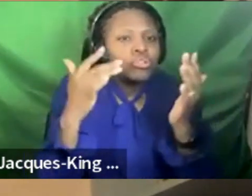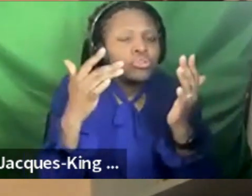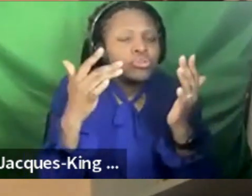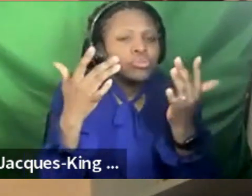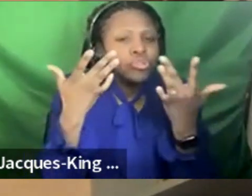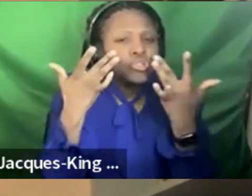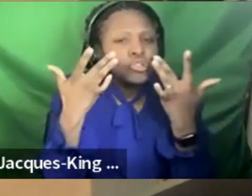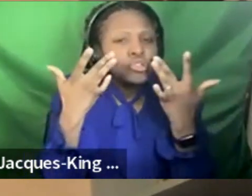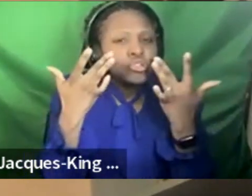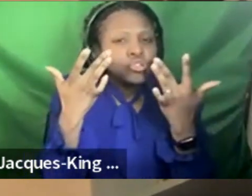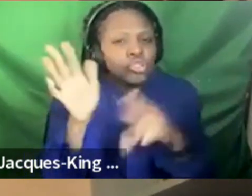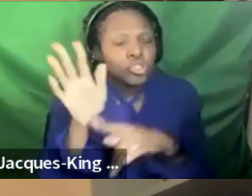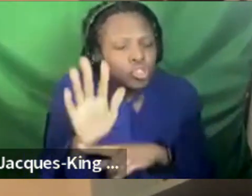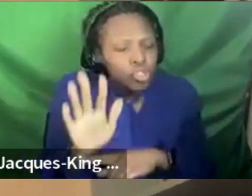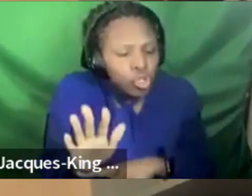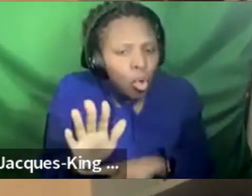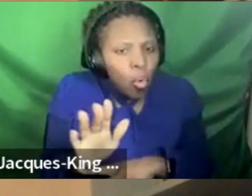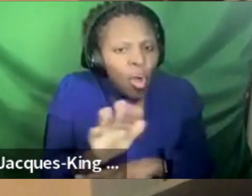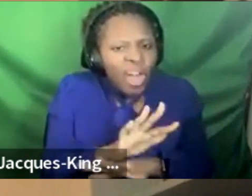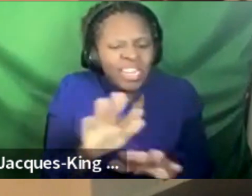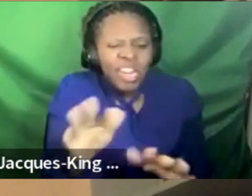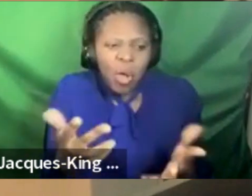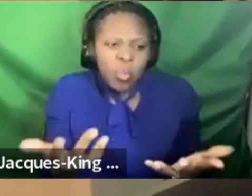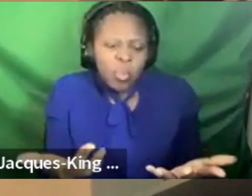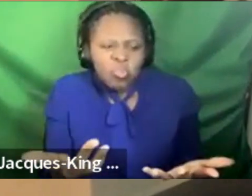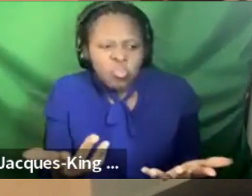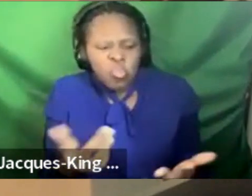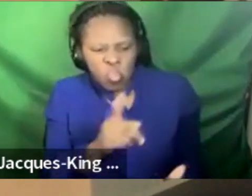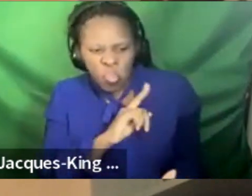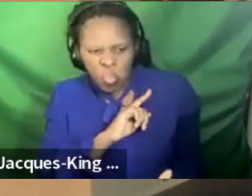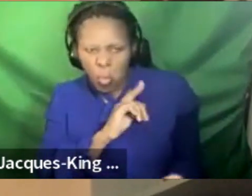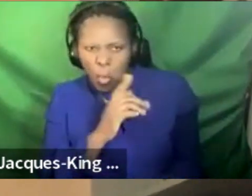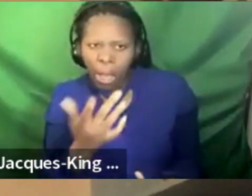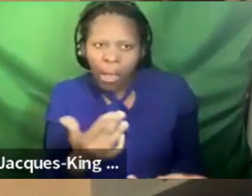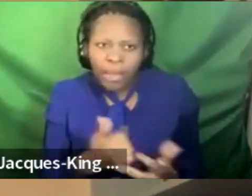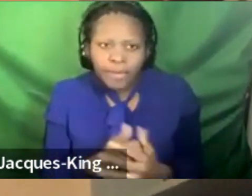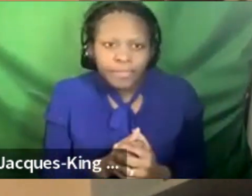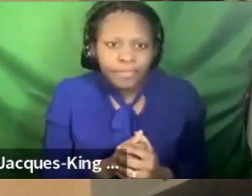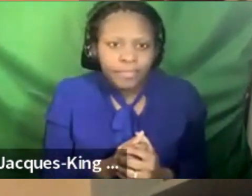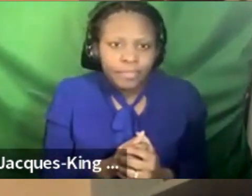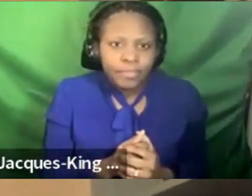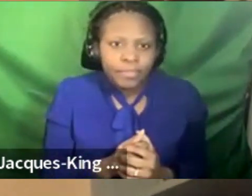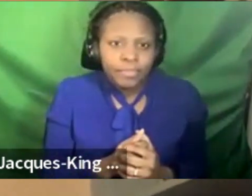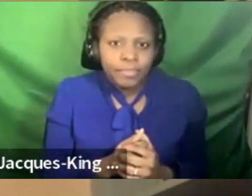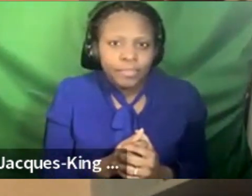help amplify the show rather than, I don't know, becoming gimmicky.